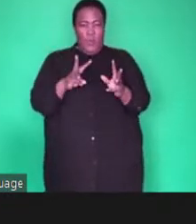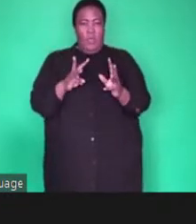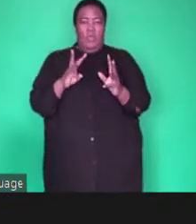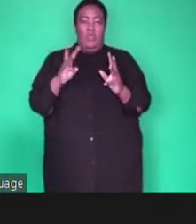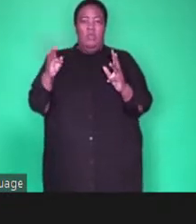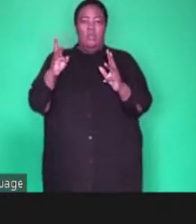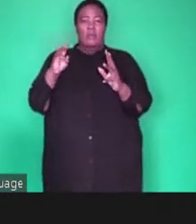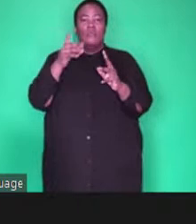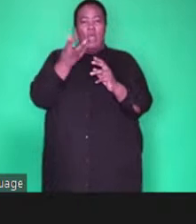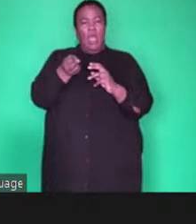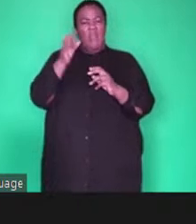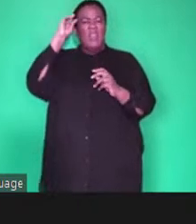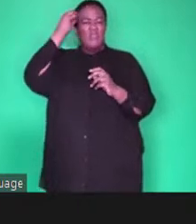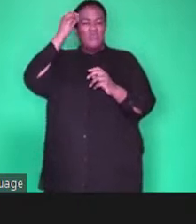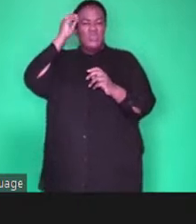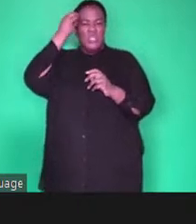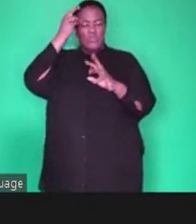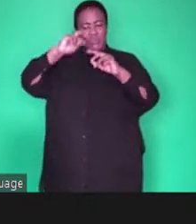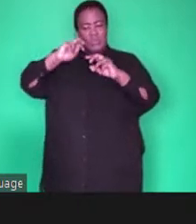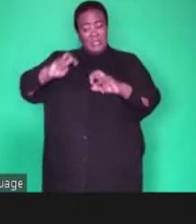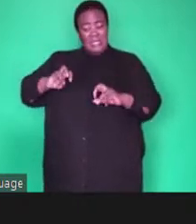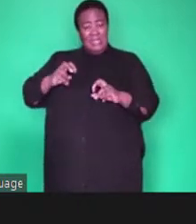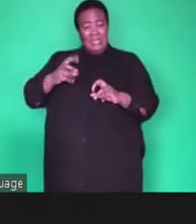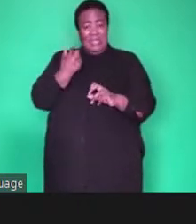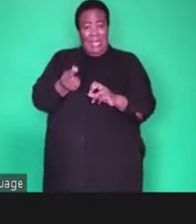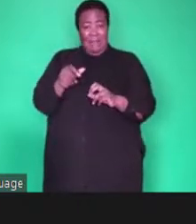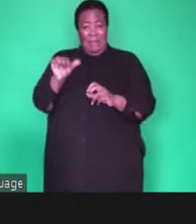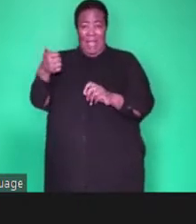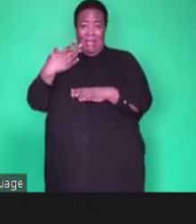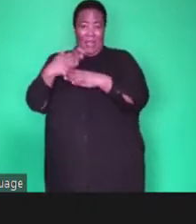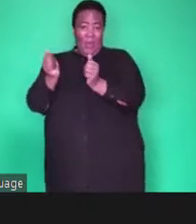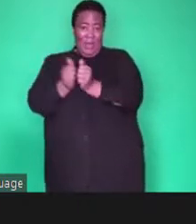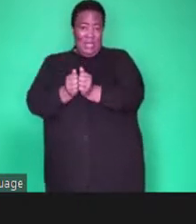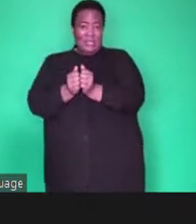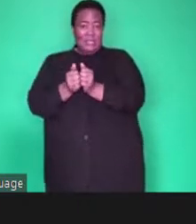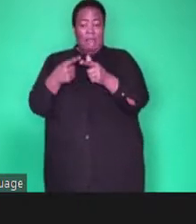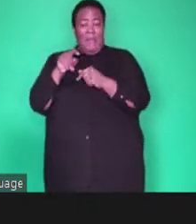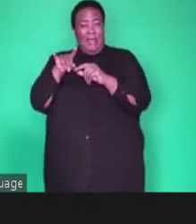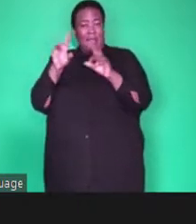by several colleagues on this topic in particular.